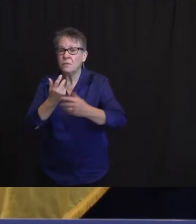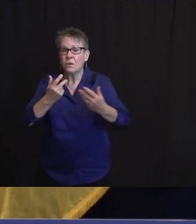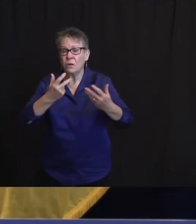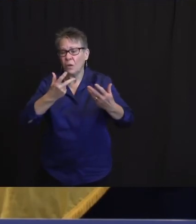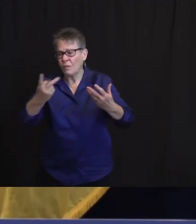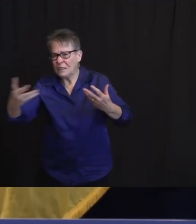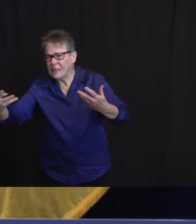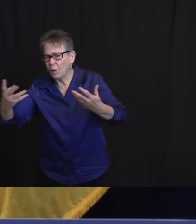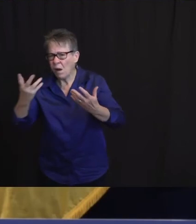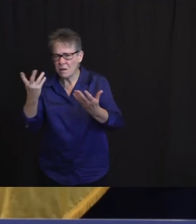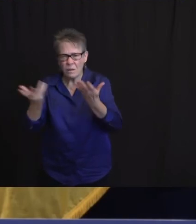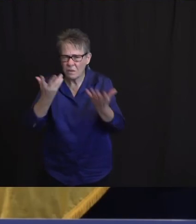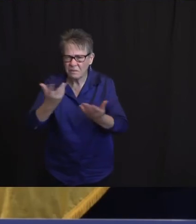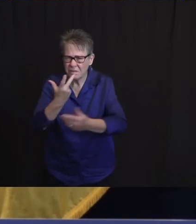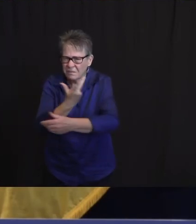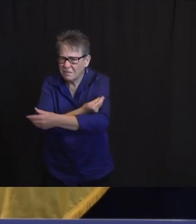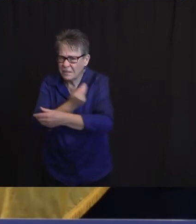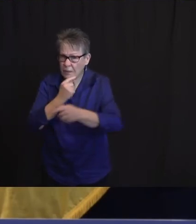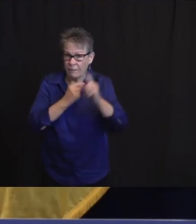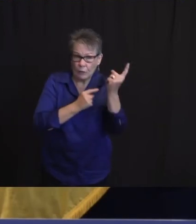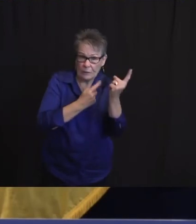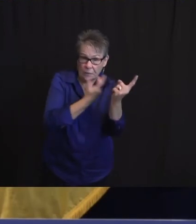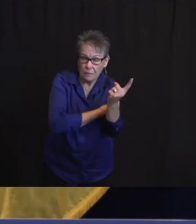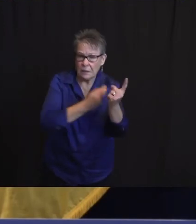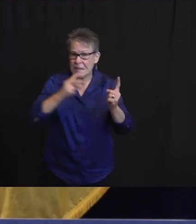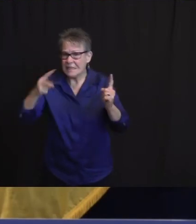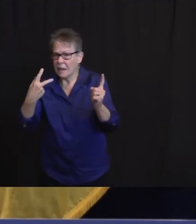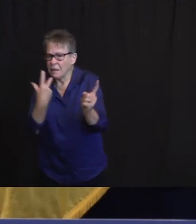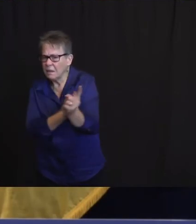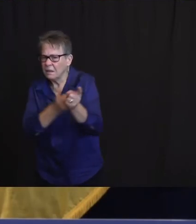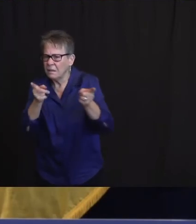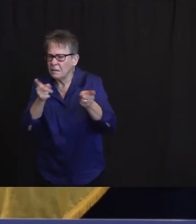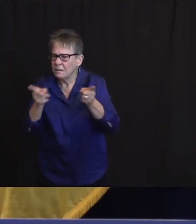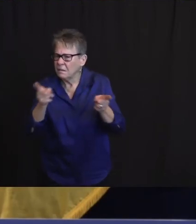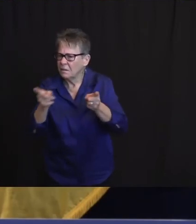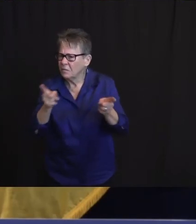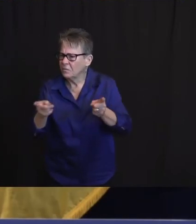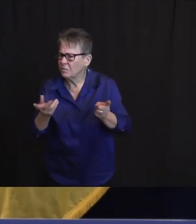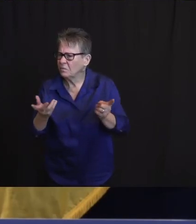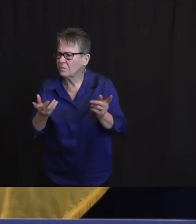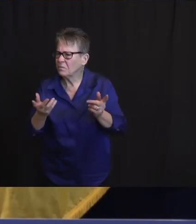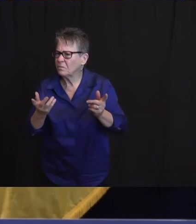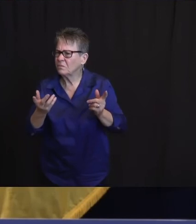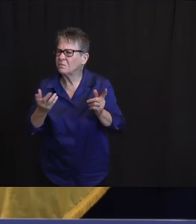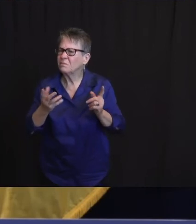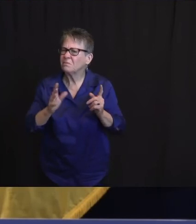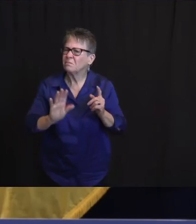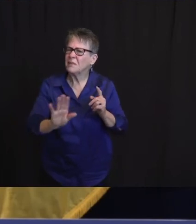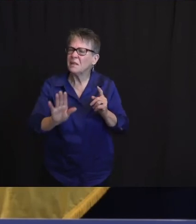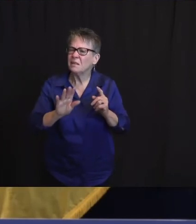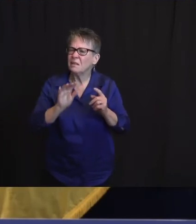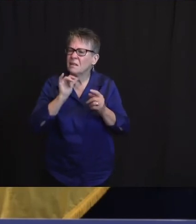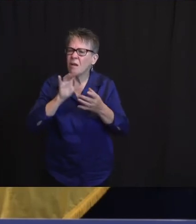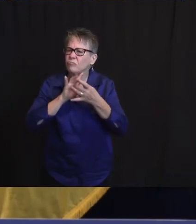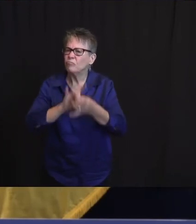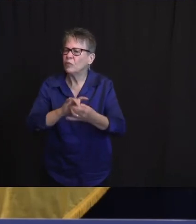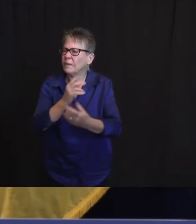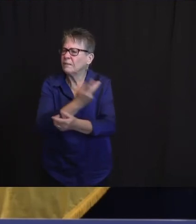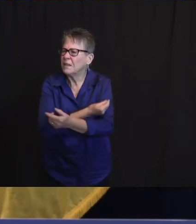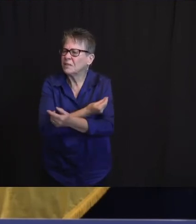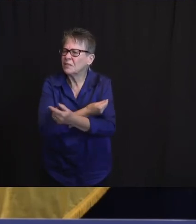that? And non-vaccination, there were more issues last week leading to unplanned downtime at the